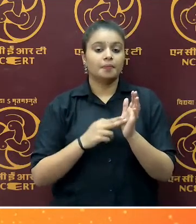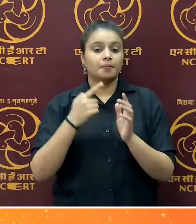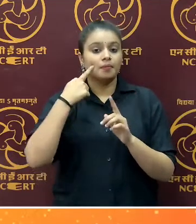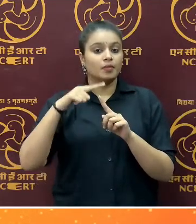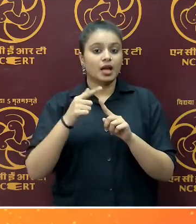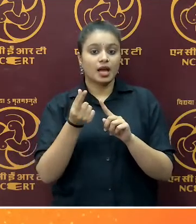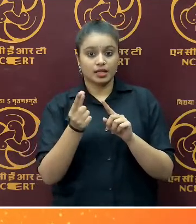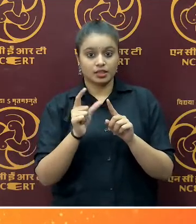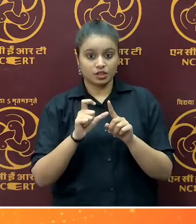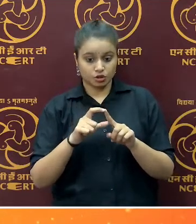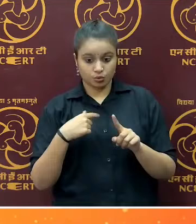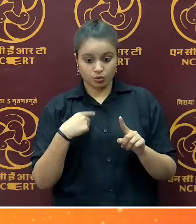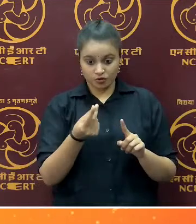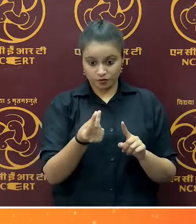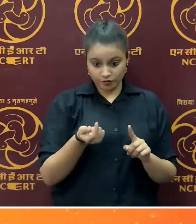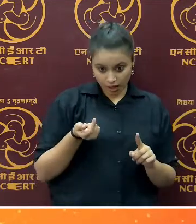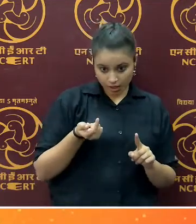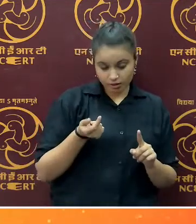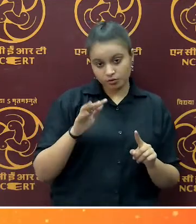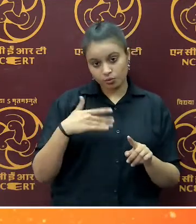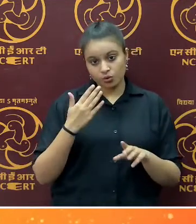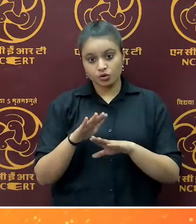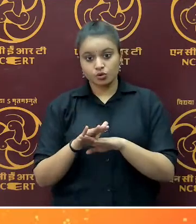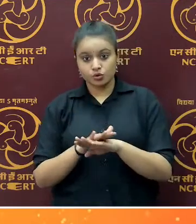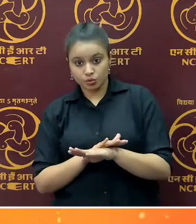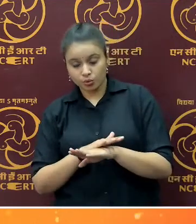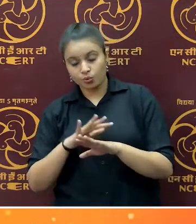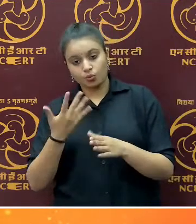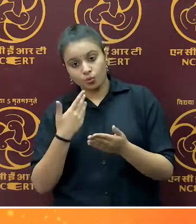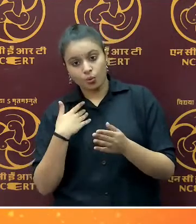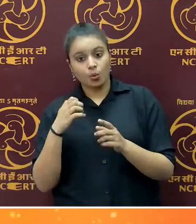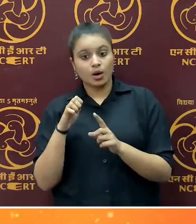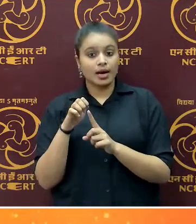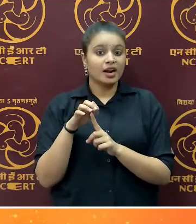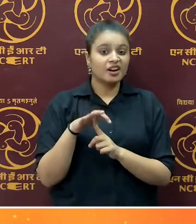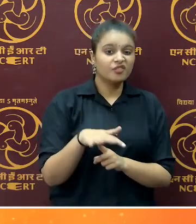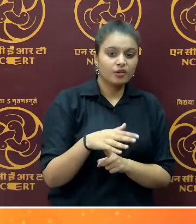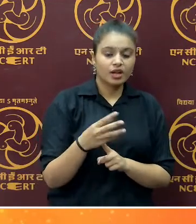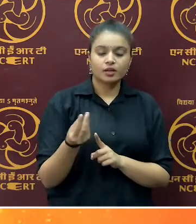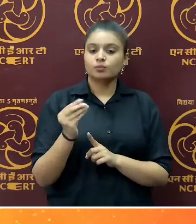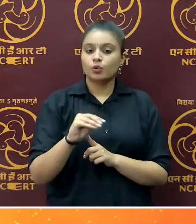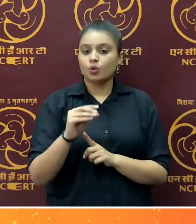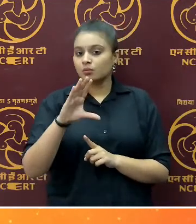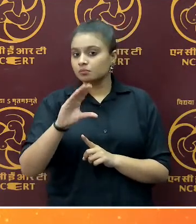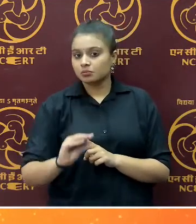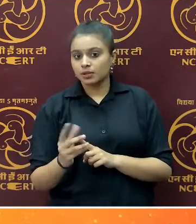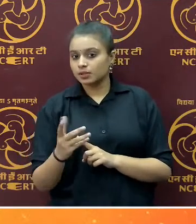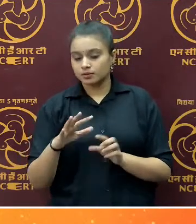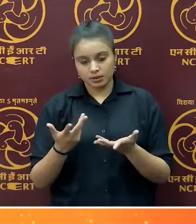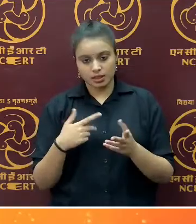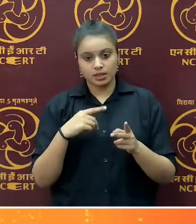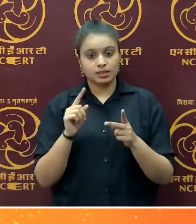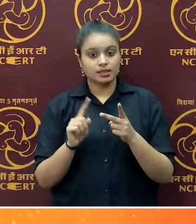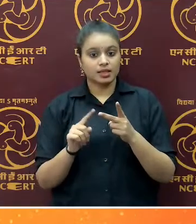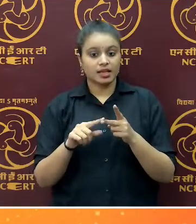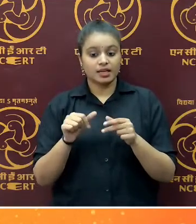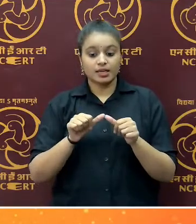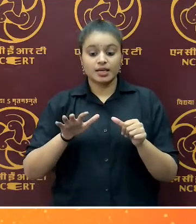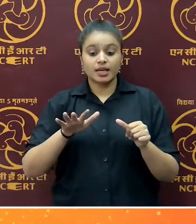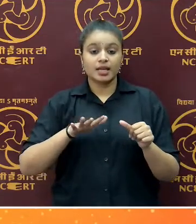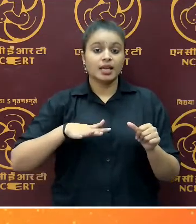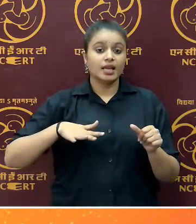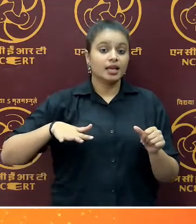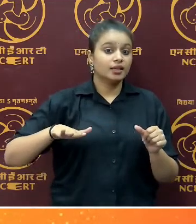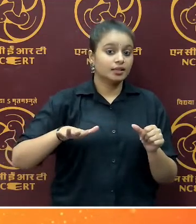how fast or with what intensity the force is being applied, and second, the area over